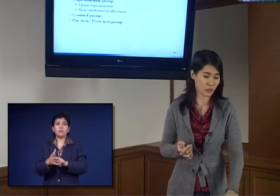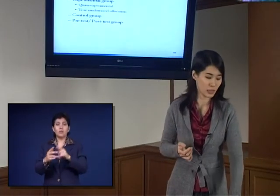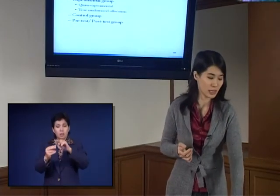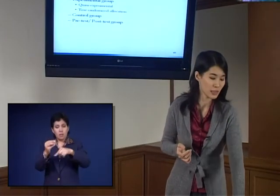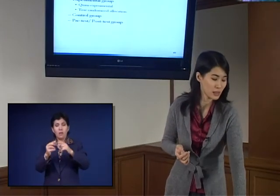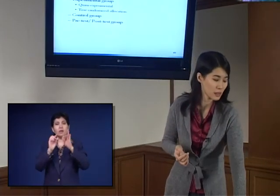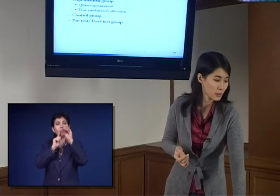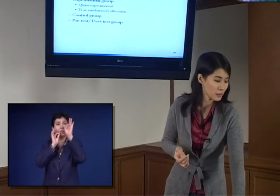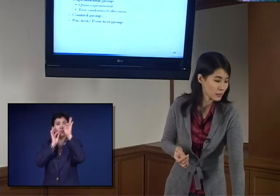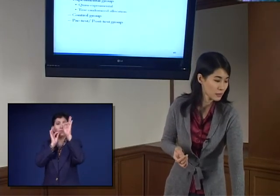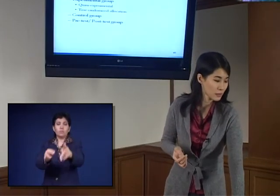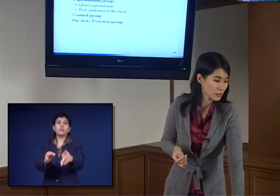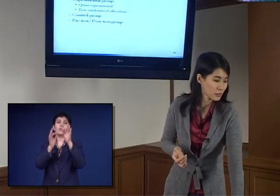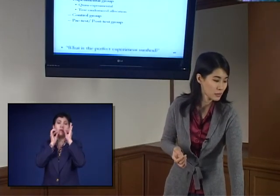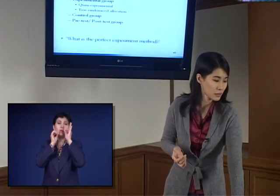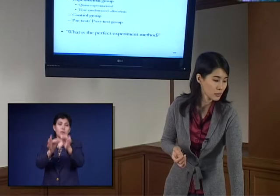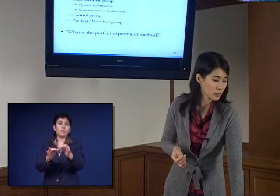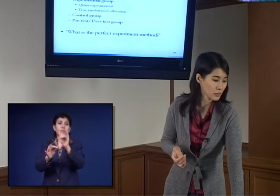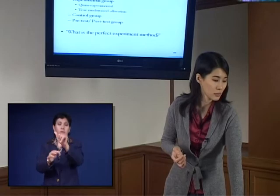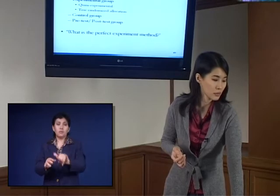result of the test.